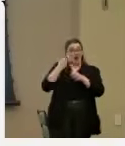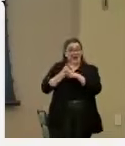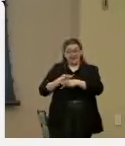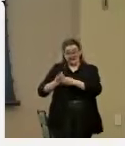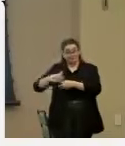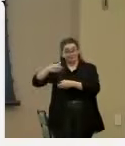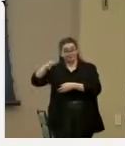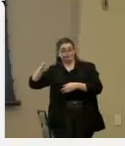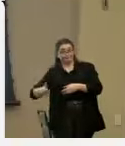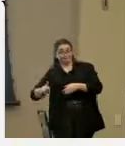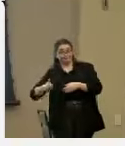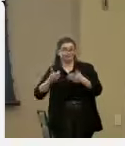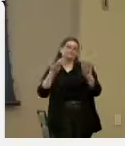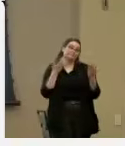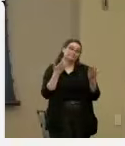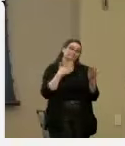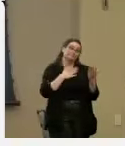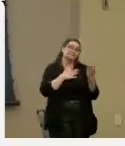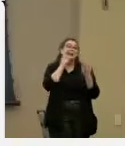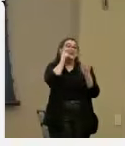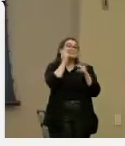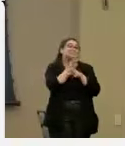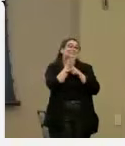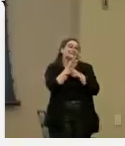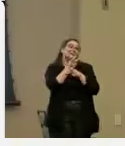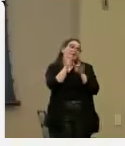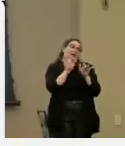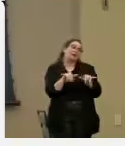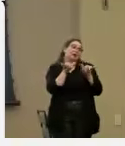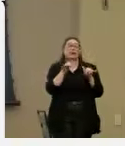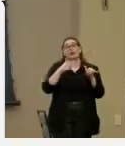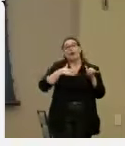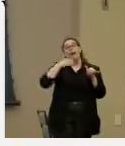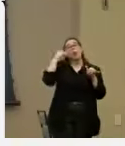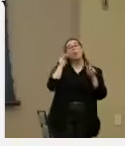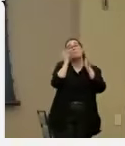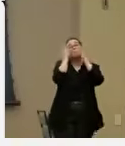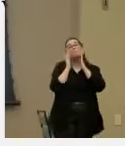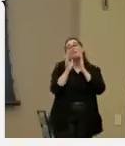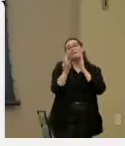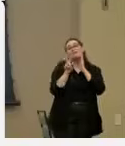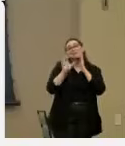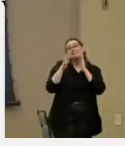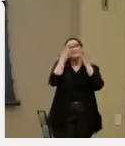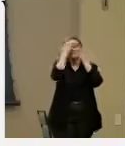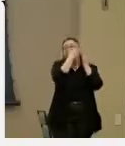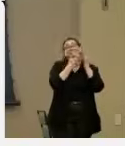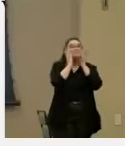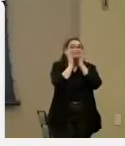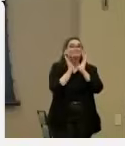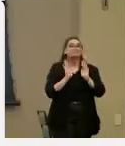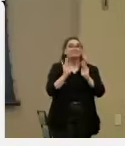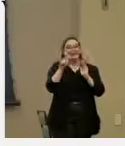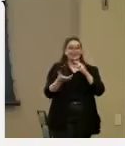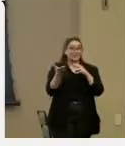because sometimes as my whole skincare routine is marinating, I got my vitamin C soaking in, I need to give a